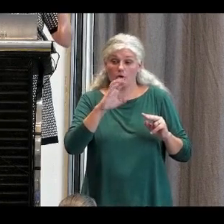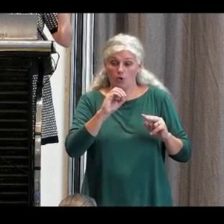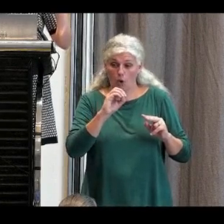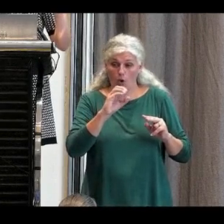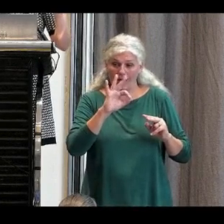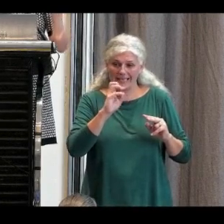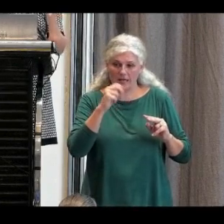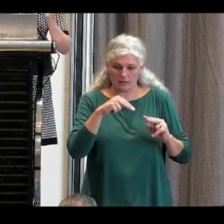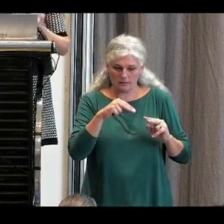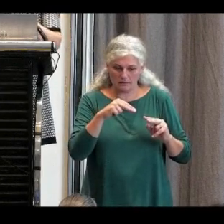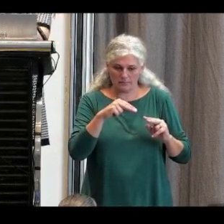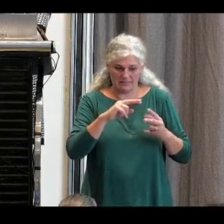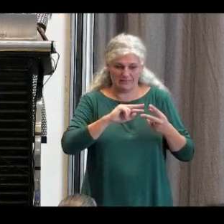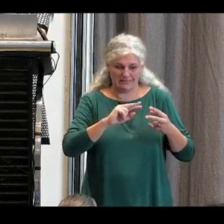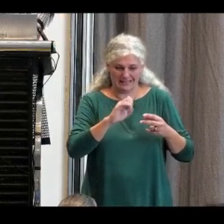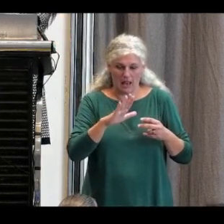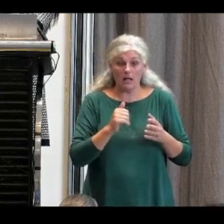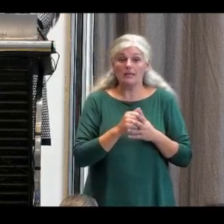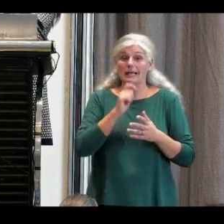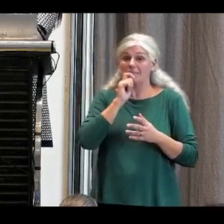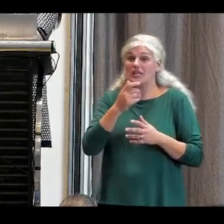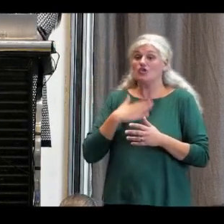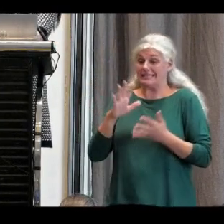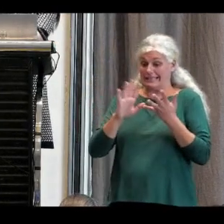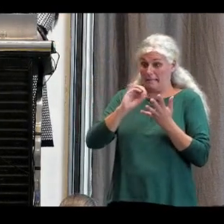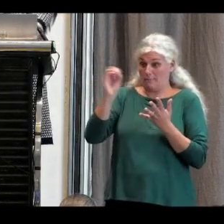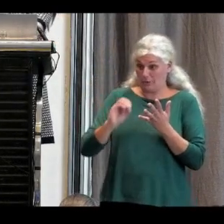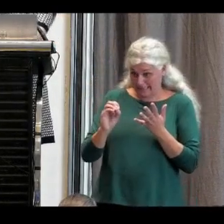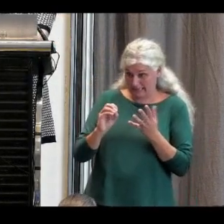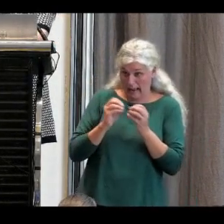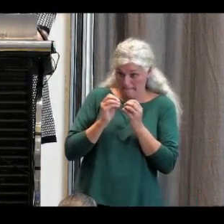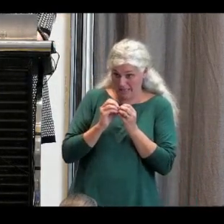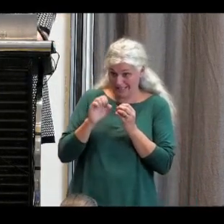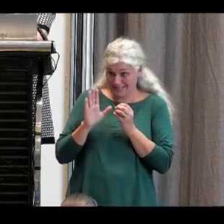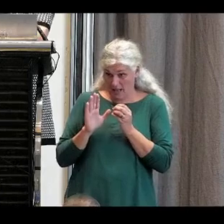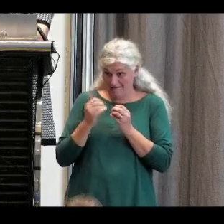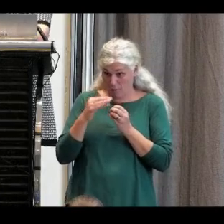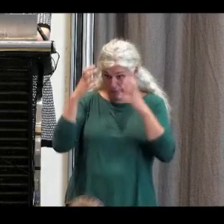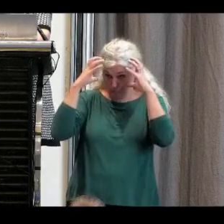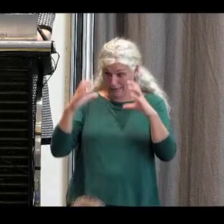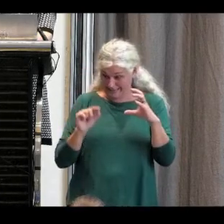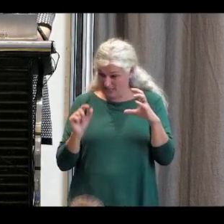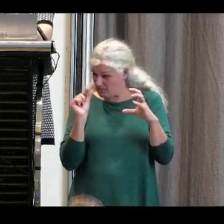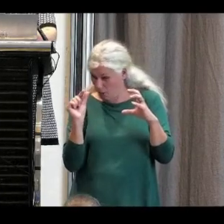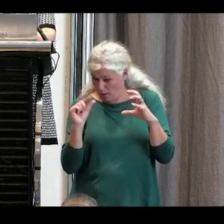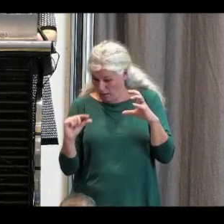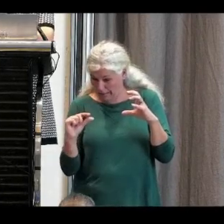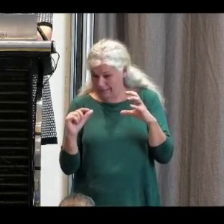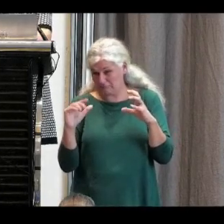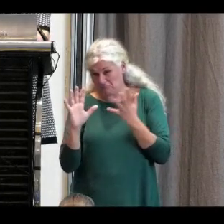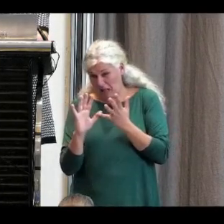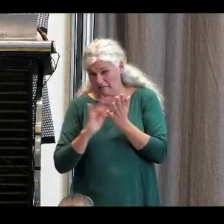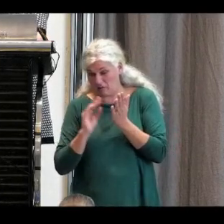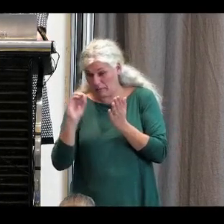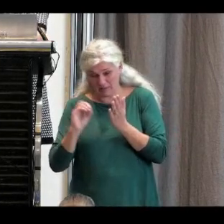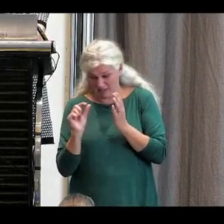So, wait a minute. Now I'm telling you, it's only 10% of the cells in the brain, 10 to 15%, so it's a